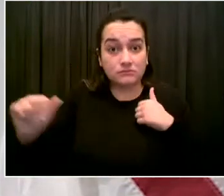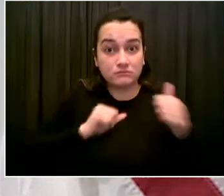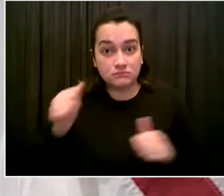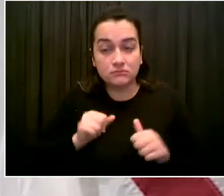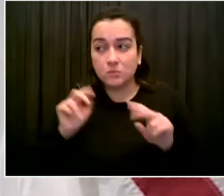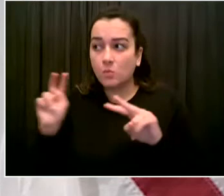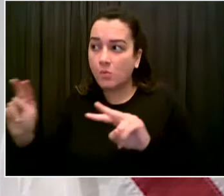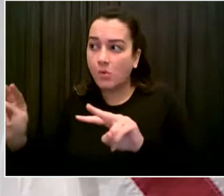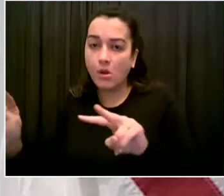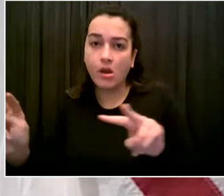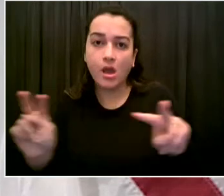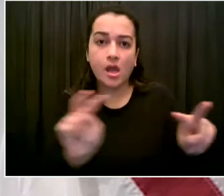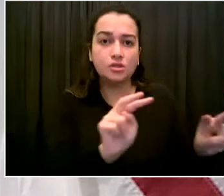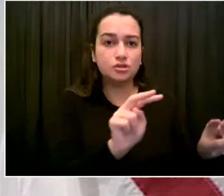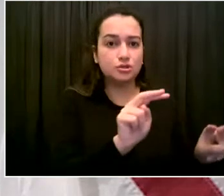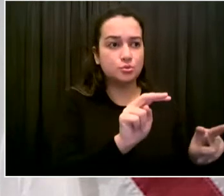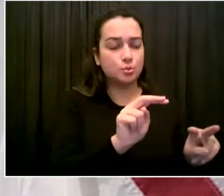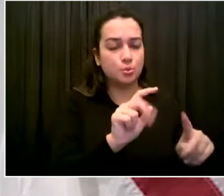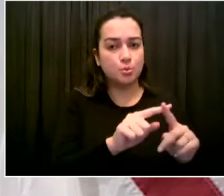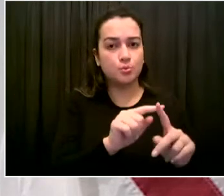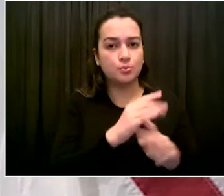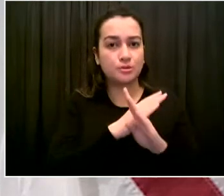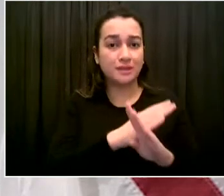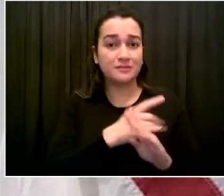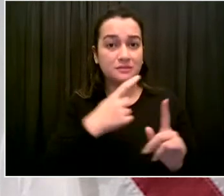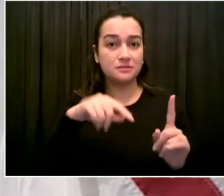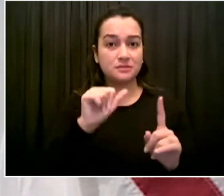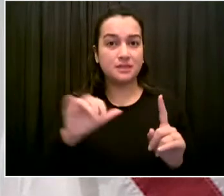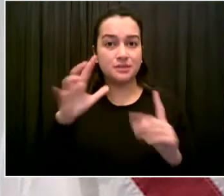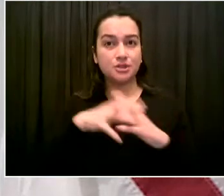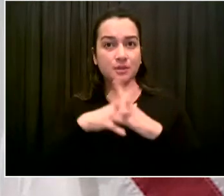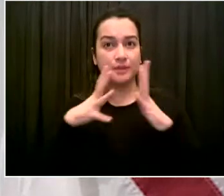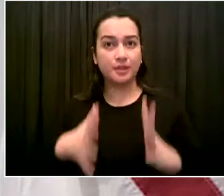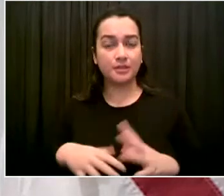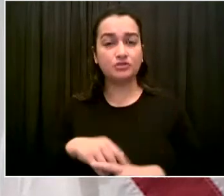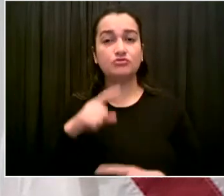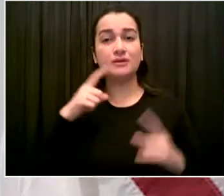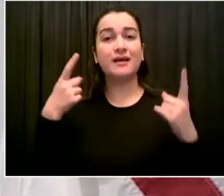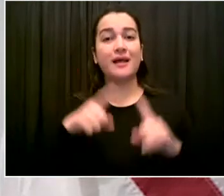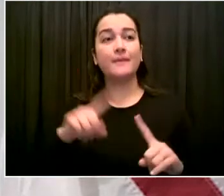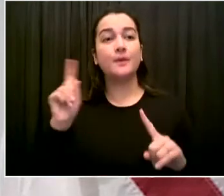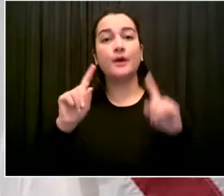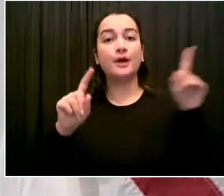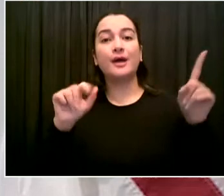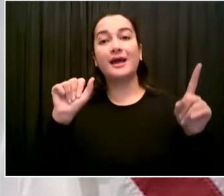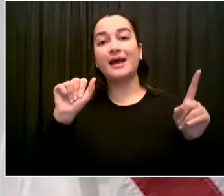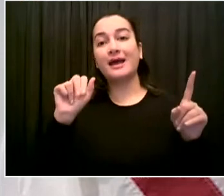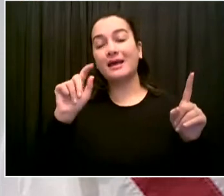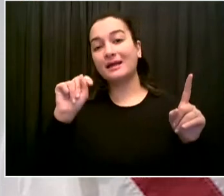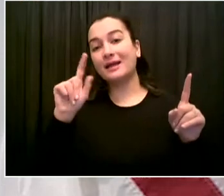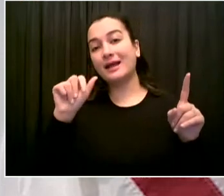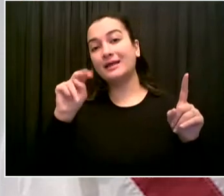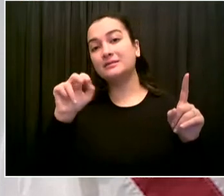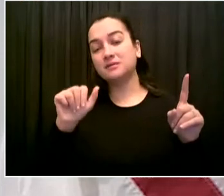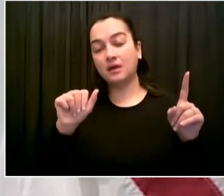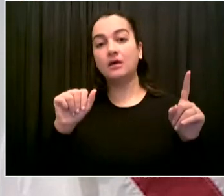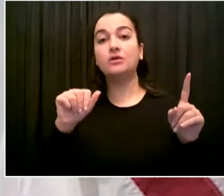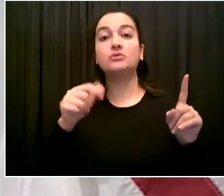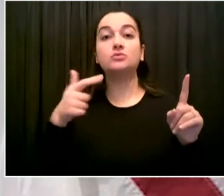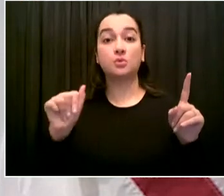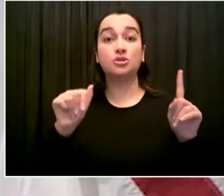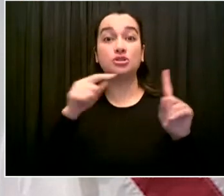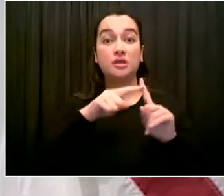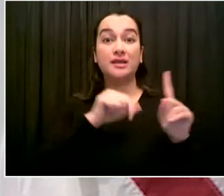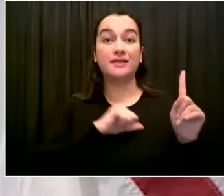we also are going to do more of what we started doing in some other situations with community patrols, where people from different ethnicities and neighborhoods gather